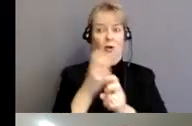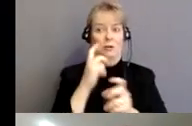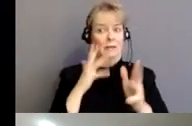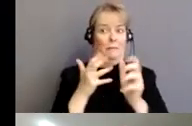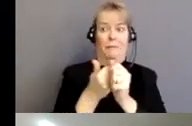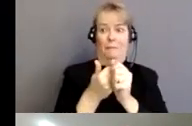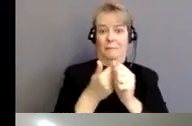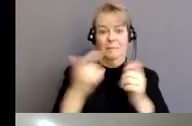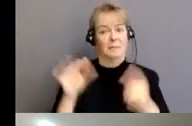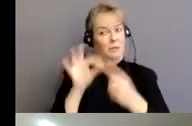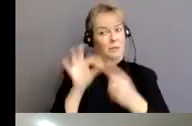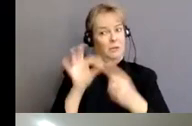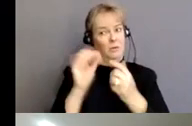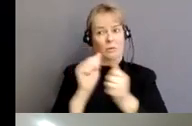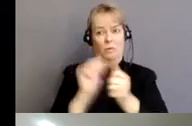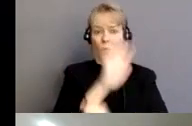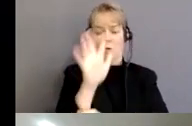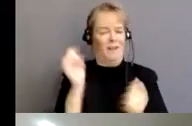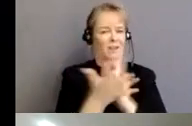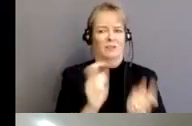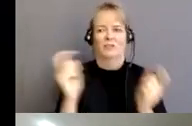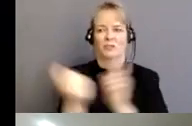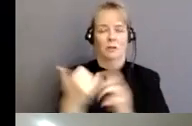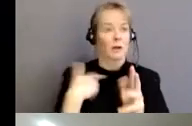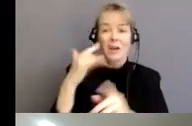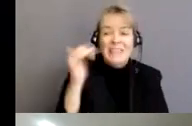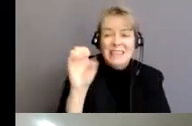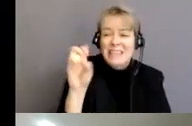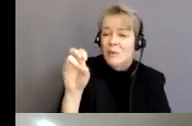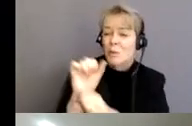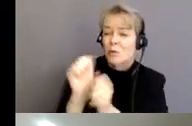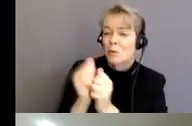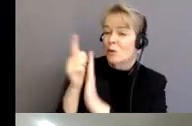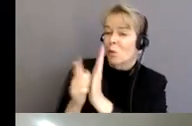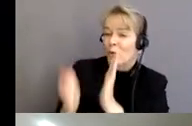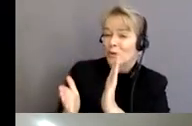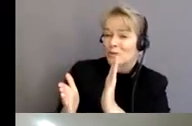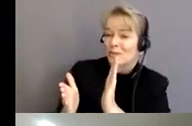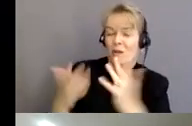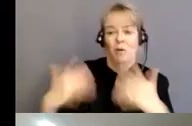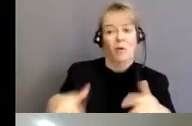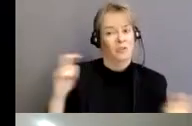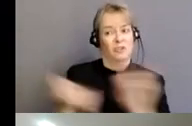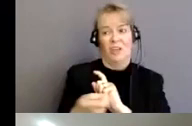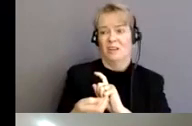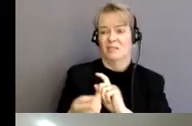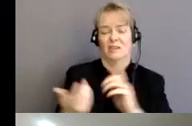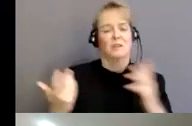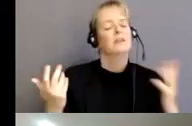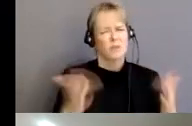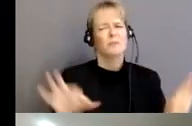COVID. Everything has shifted. Even working with lawyers has changed. So just being informed is really, really